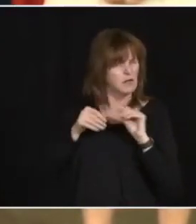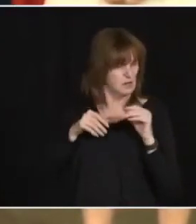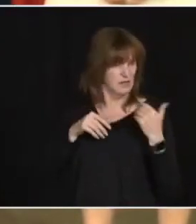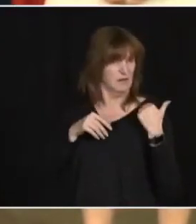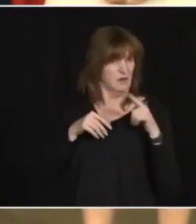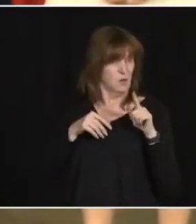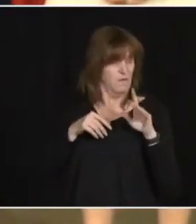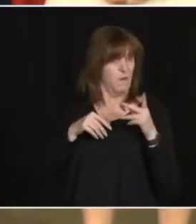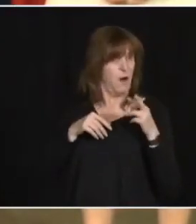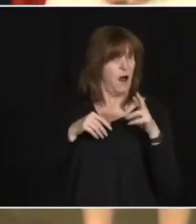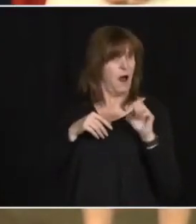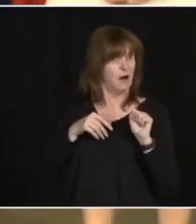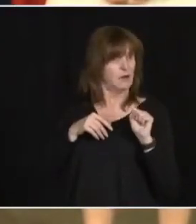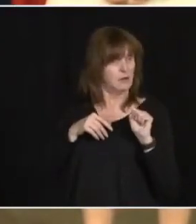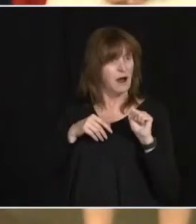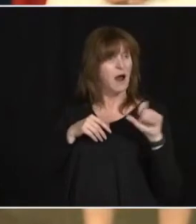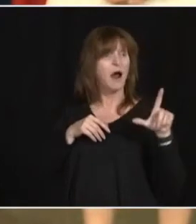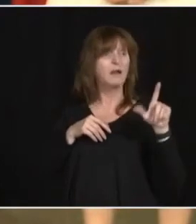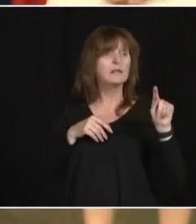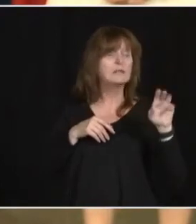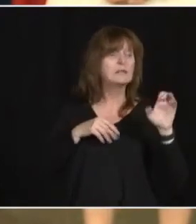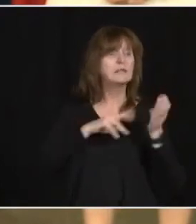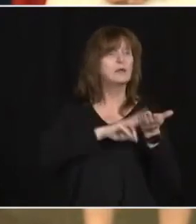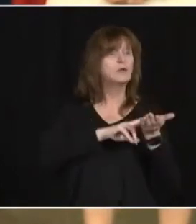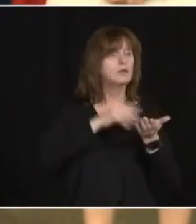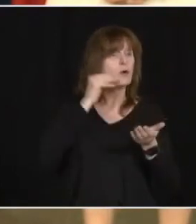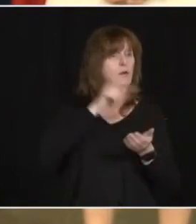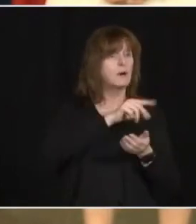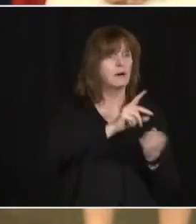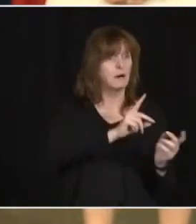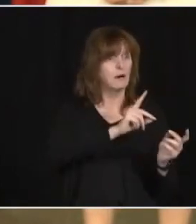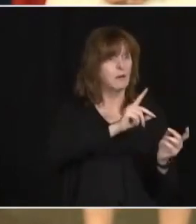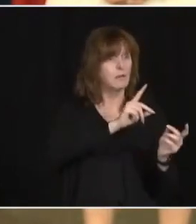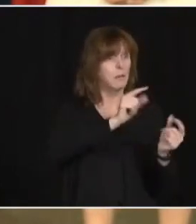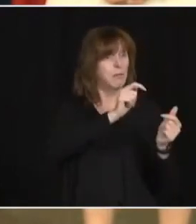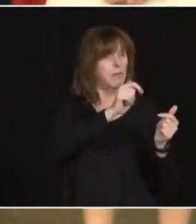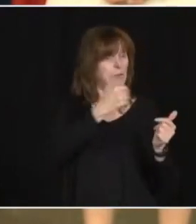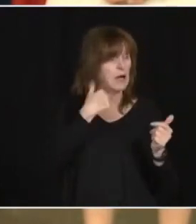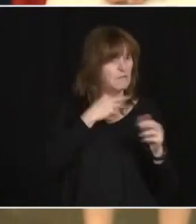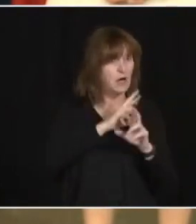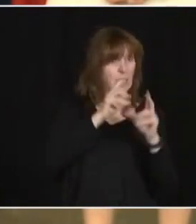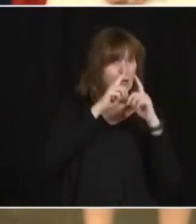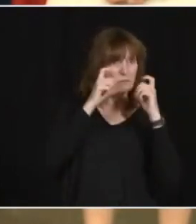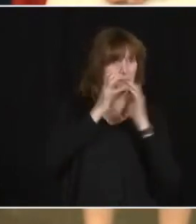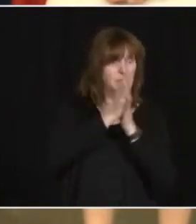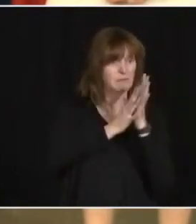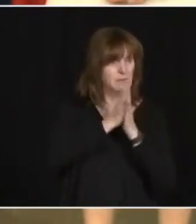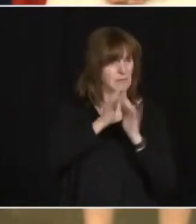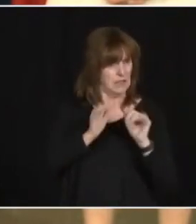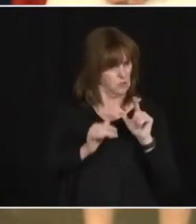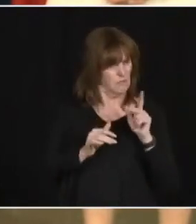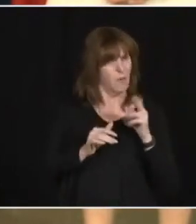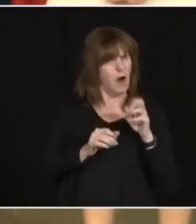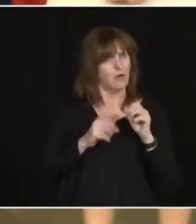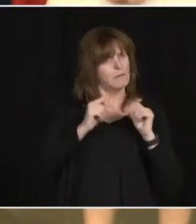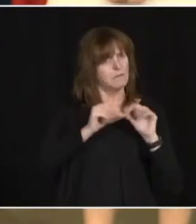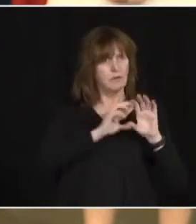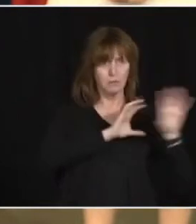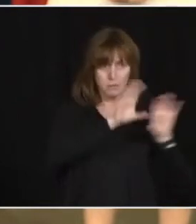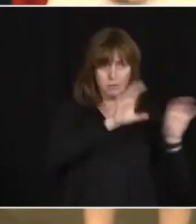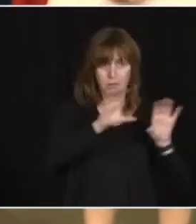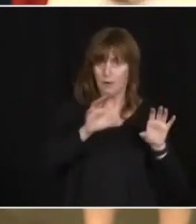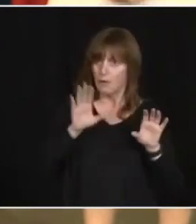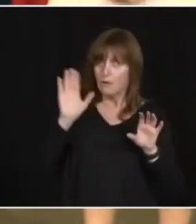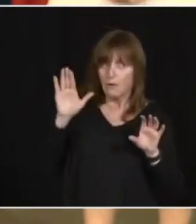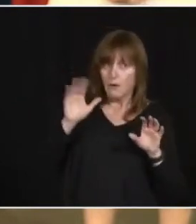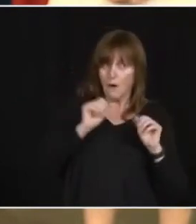province would have the PPEs that they need. On the topic of PPEs, do all the long-term care homes in the province at this point,